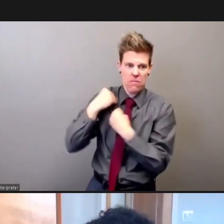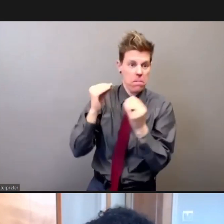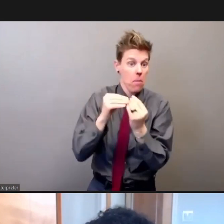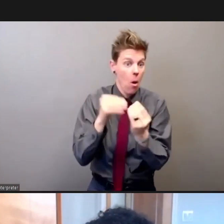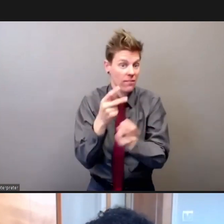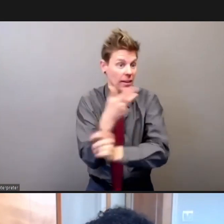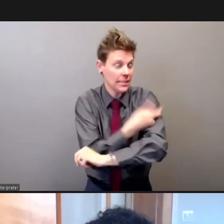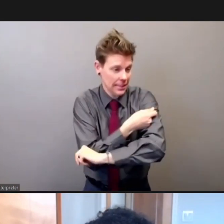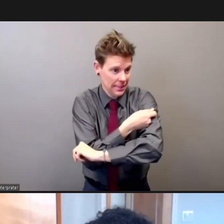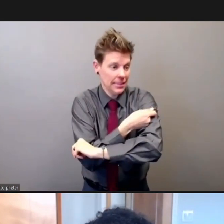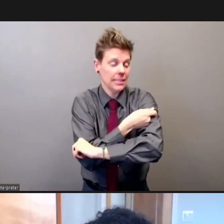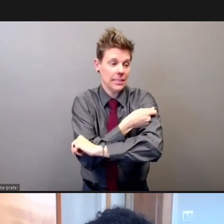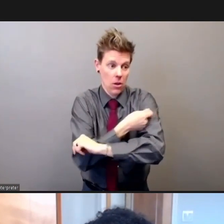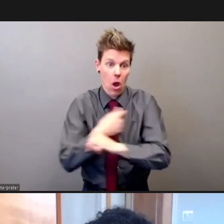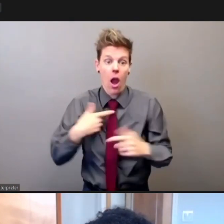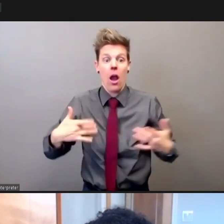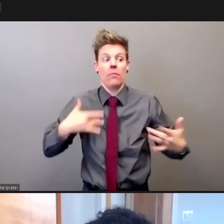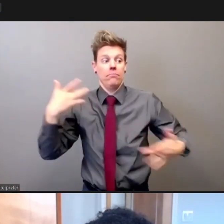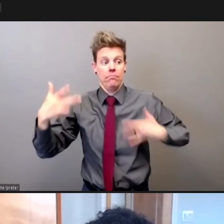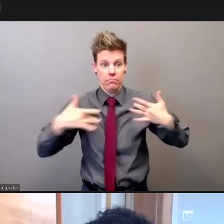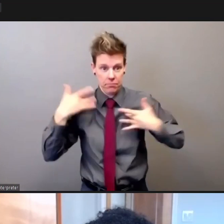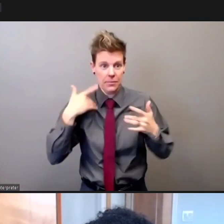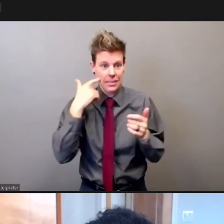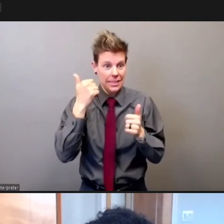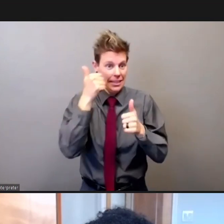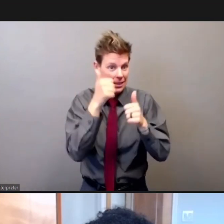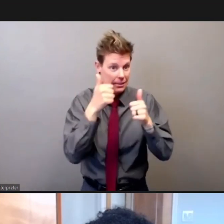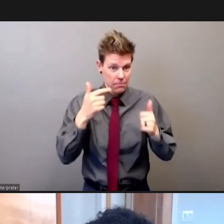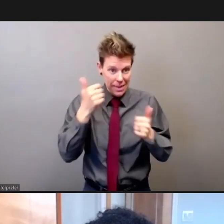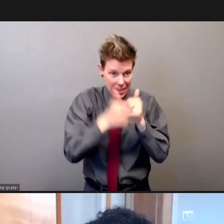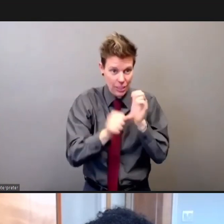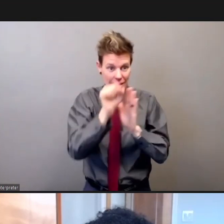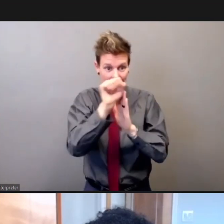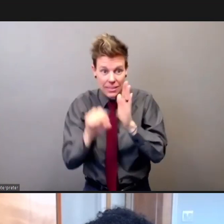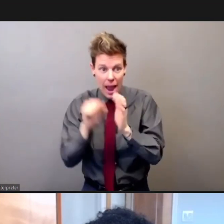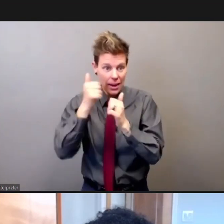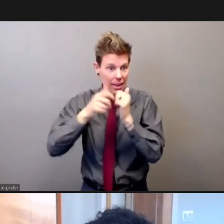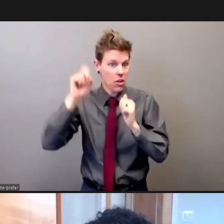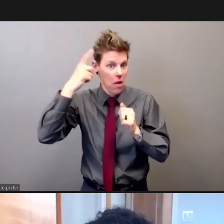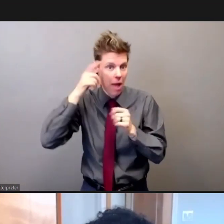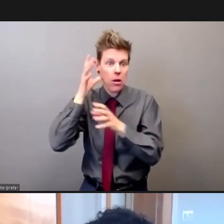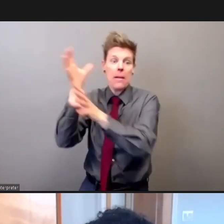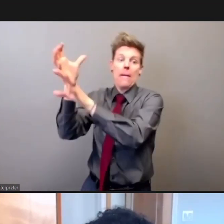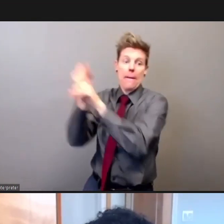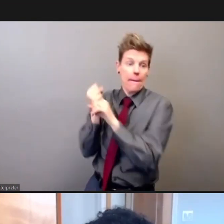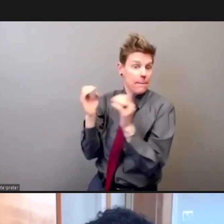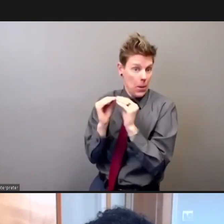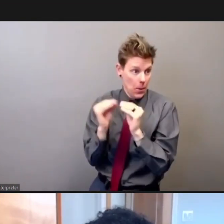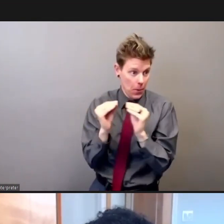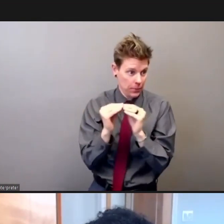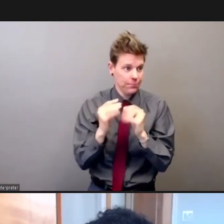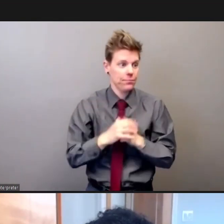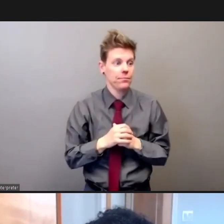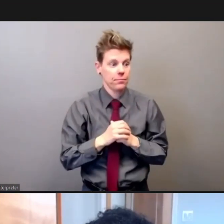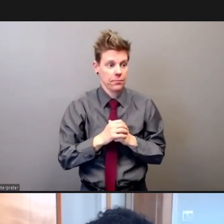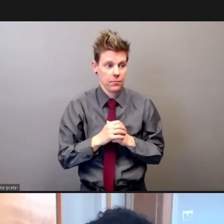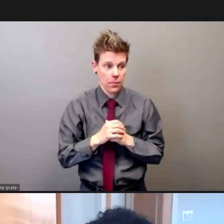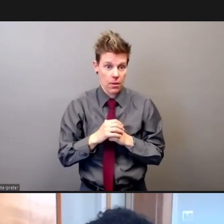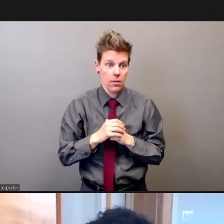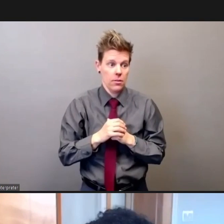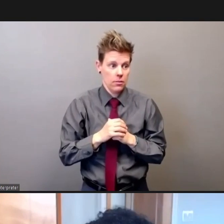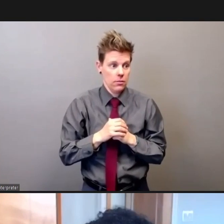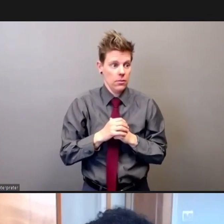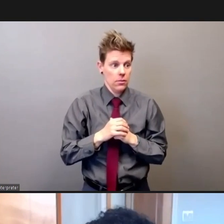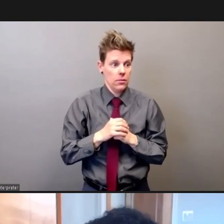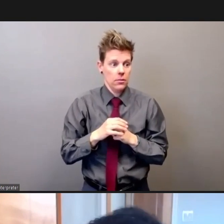every American. They also recognize that having federal support as vaccinators can be useful. And